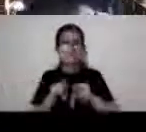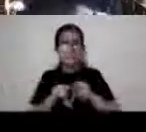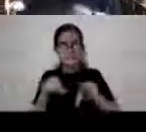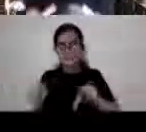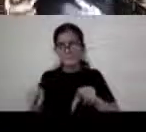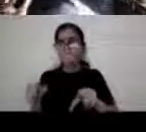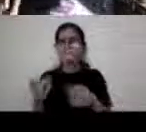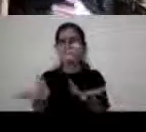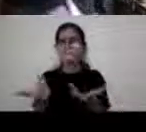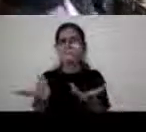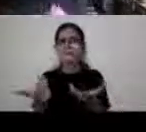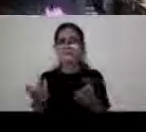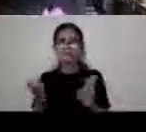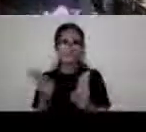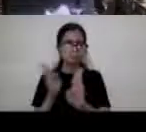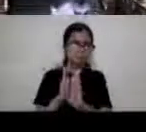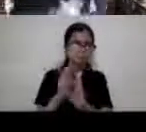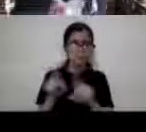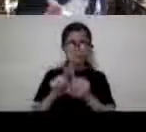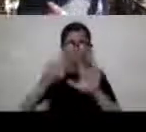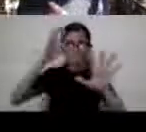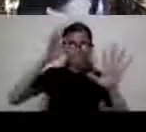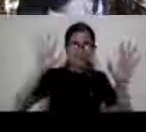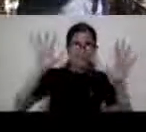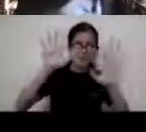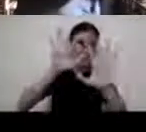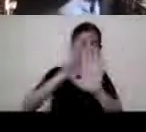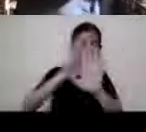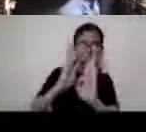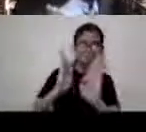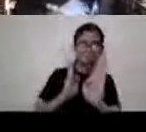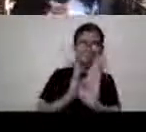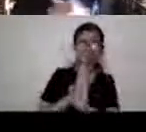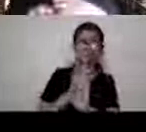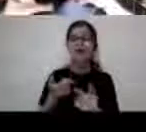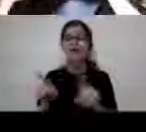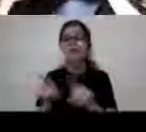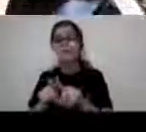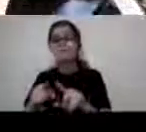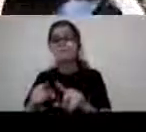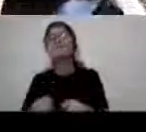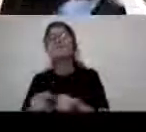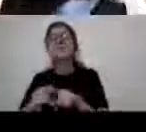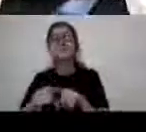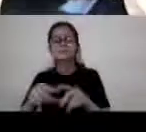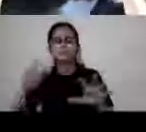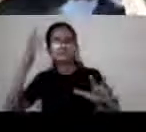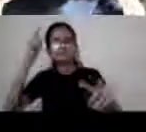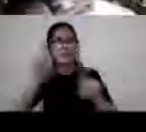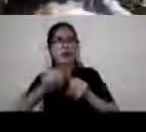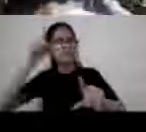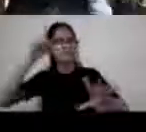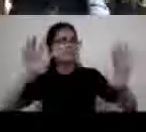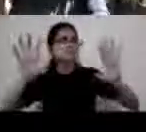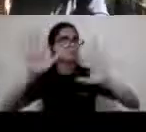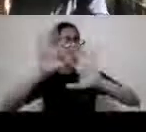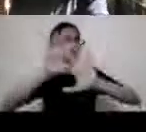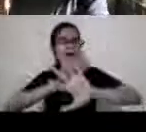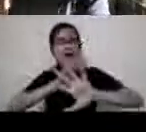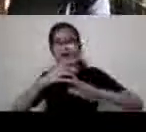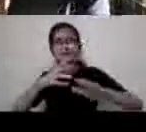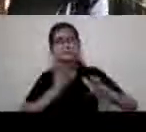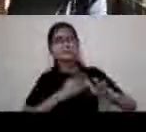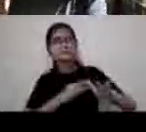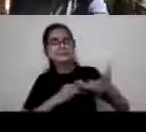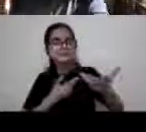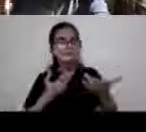could be hidden in the night because of vandalism. And the most scary situation they could